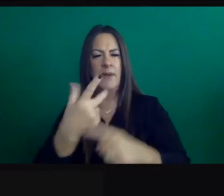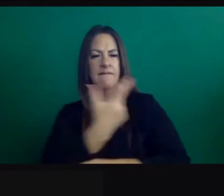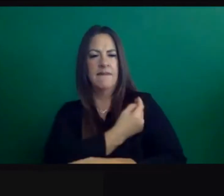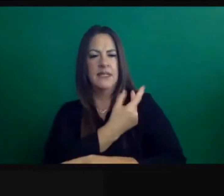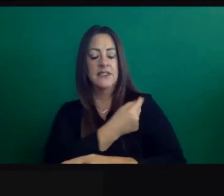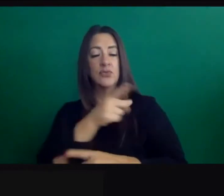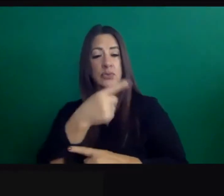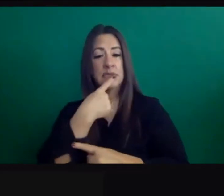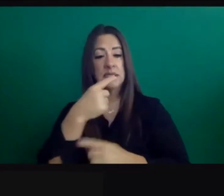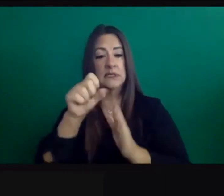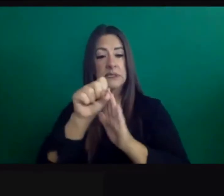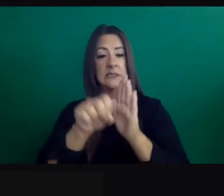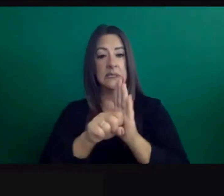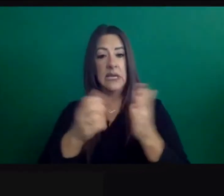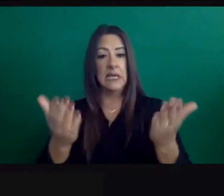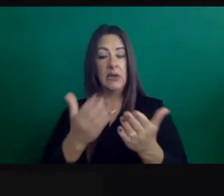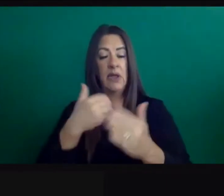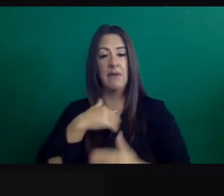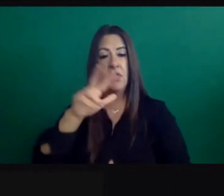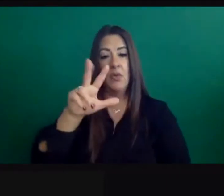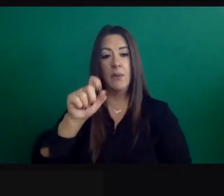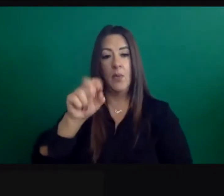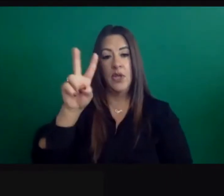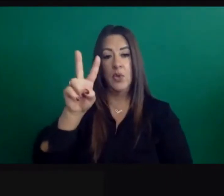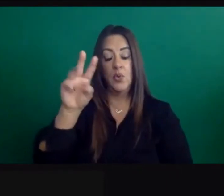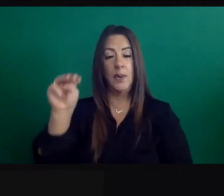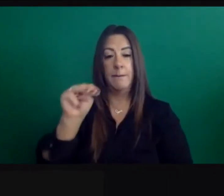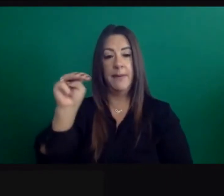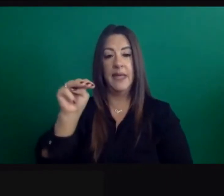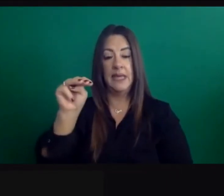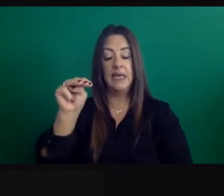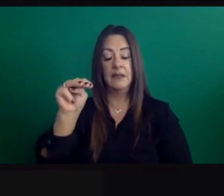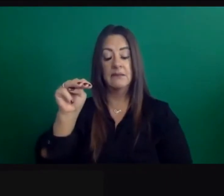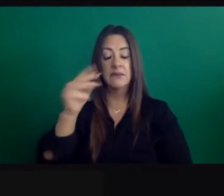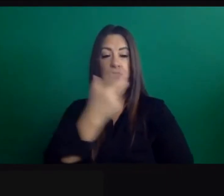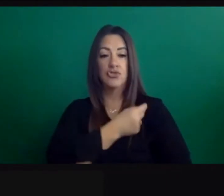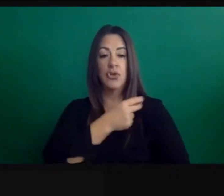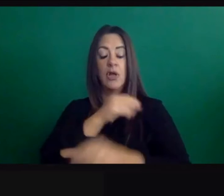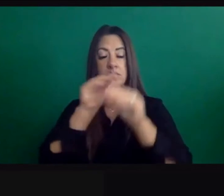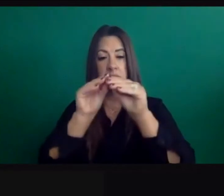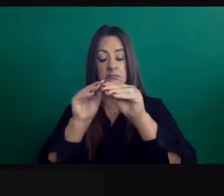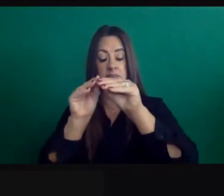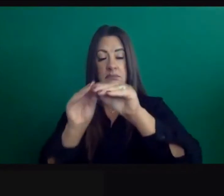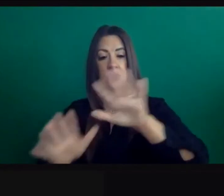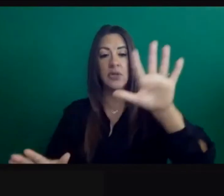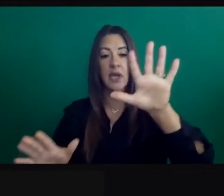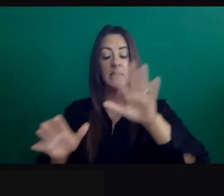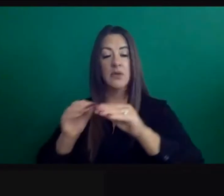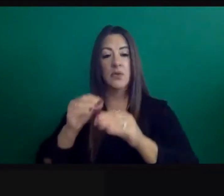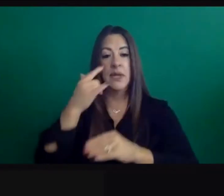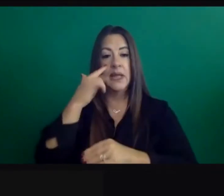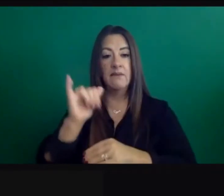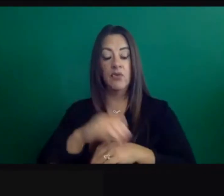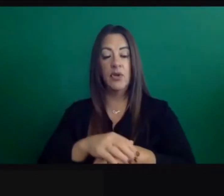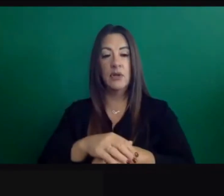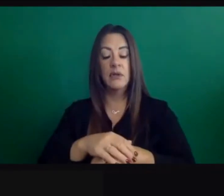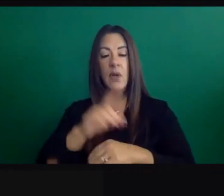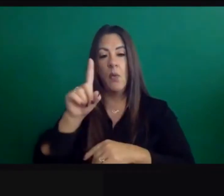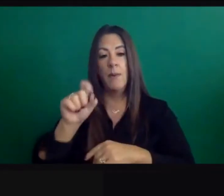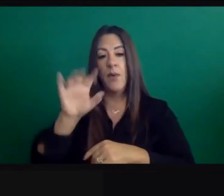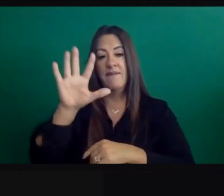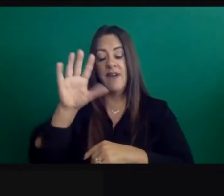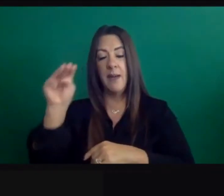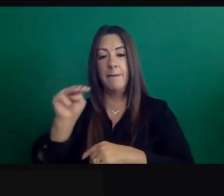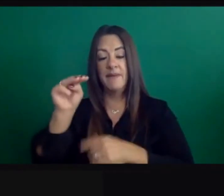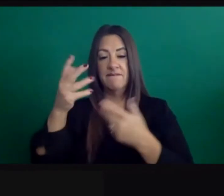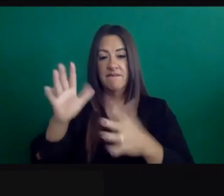state has shipped about 3.2 million doses out, and about 1.5 million have been administered. So that's about 1.7